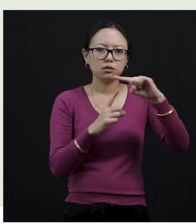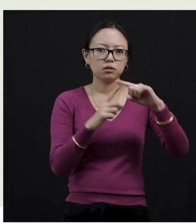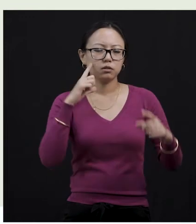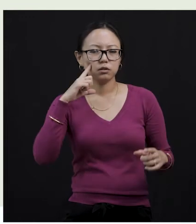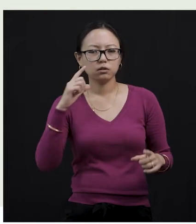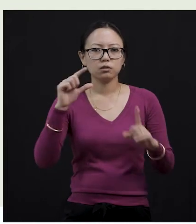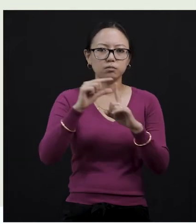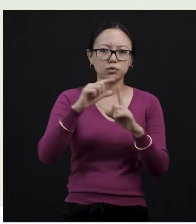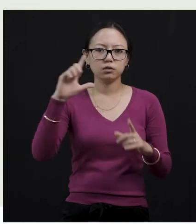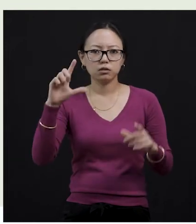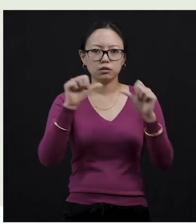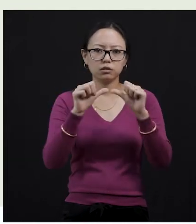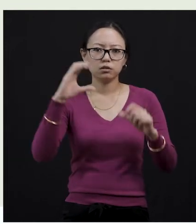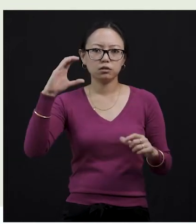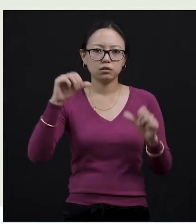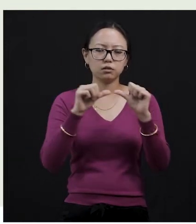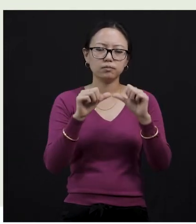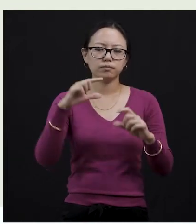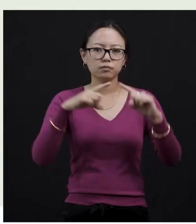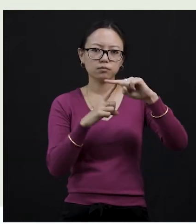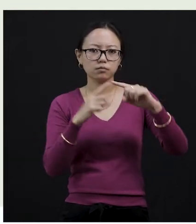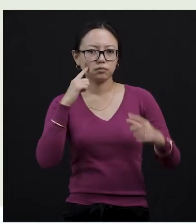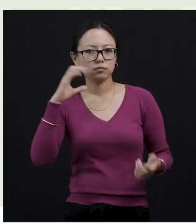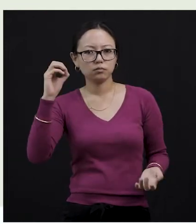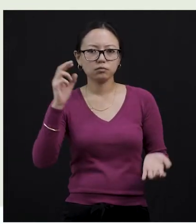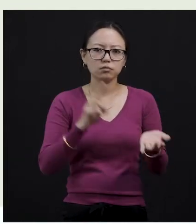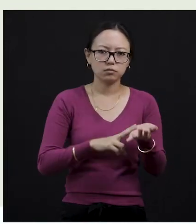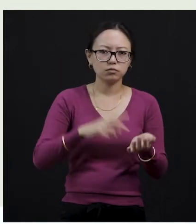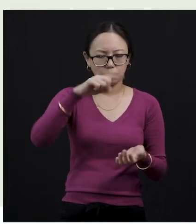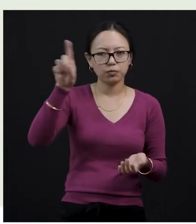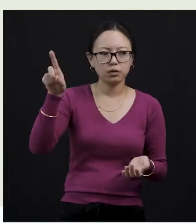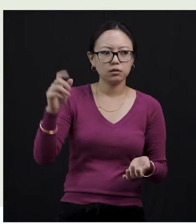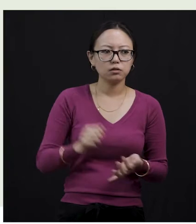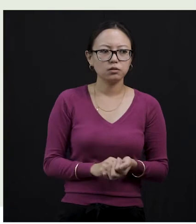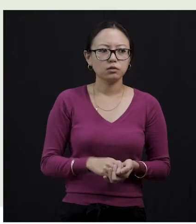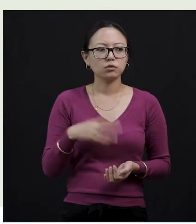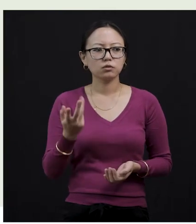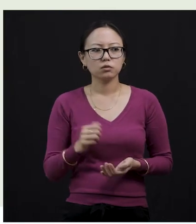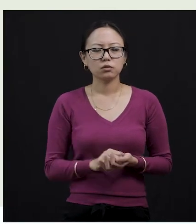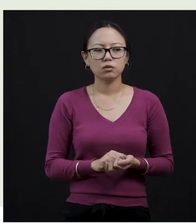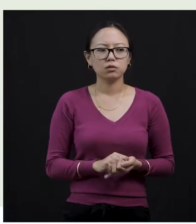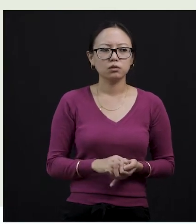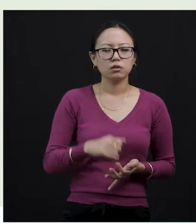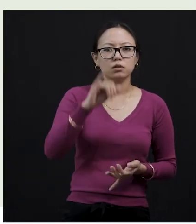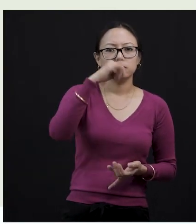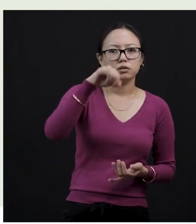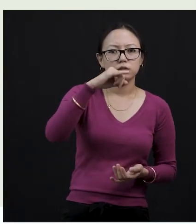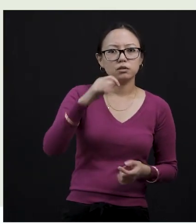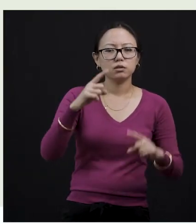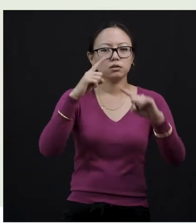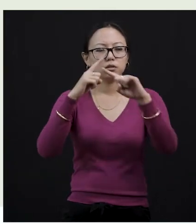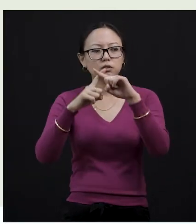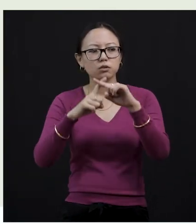how much time 24 you have in the table of 6? Let's count. Okay, so we have 6